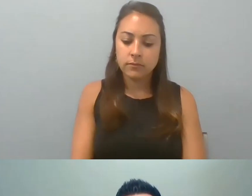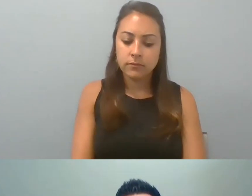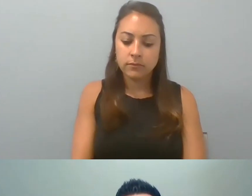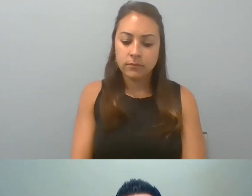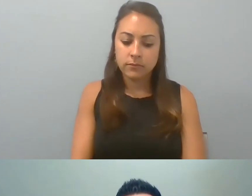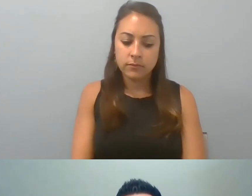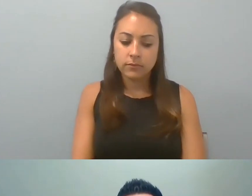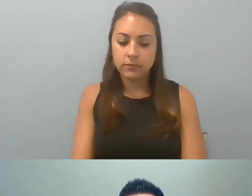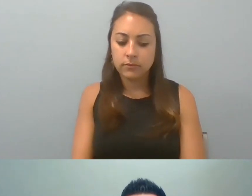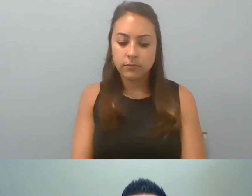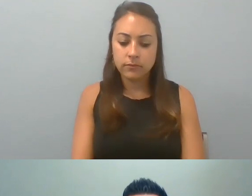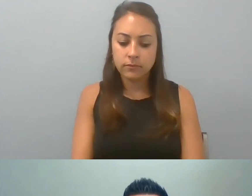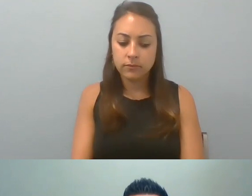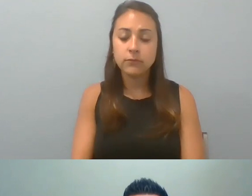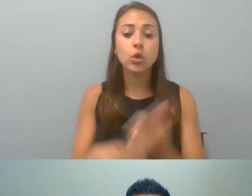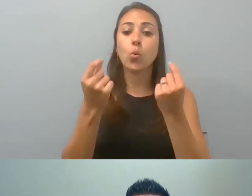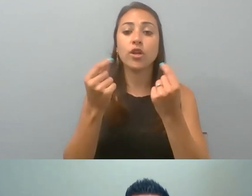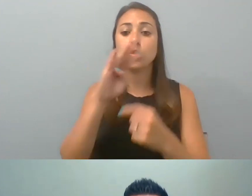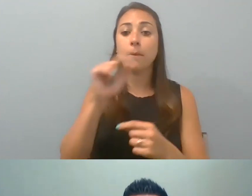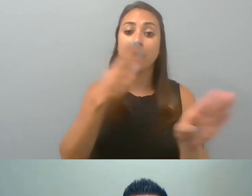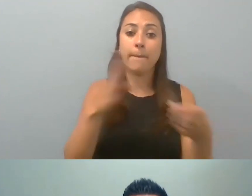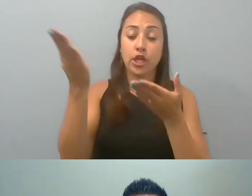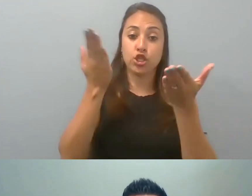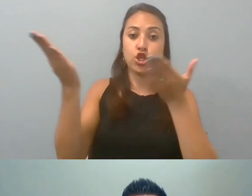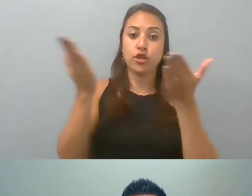is our meal plan service is run